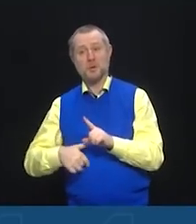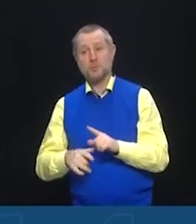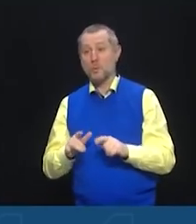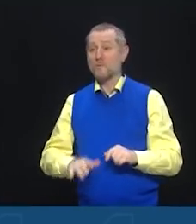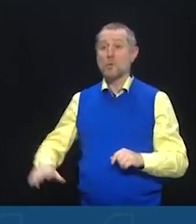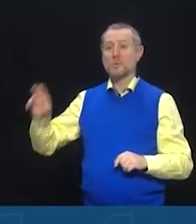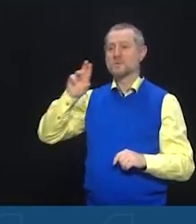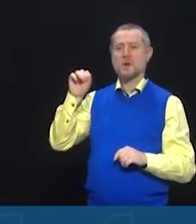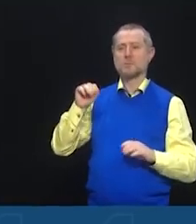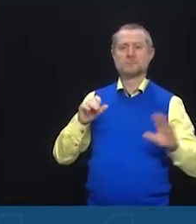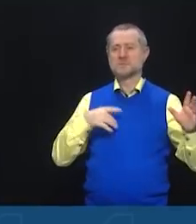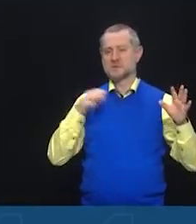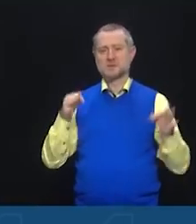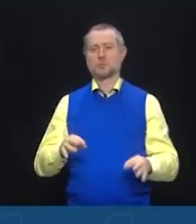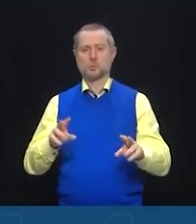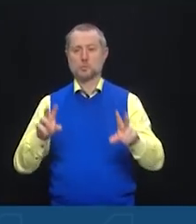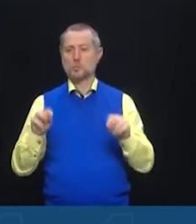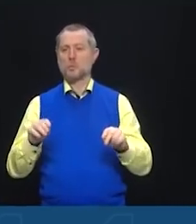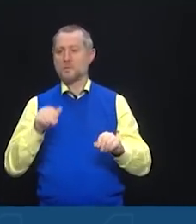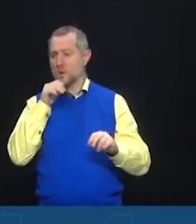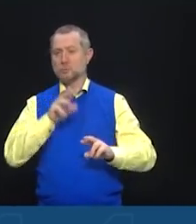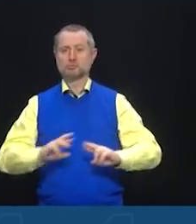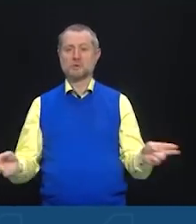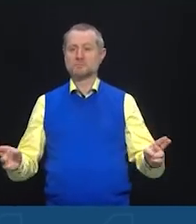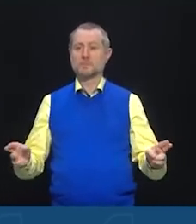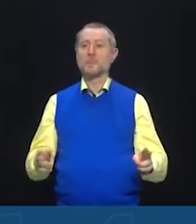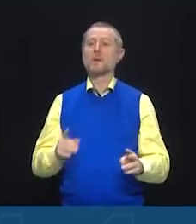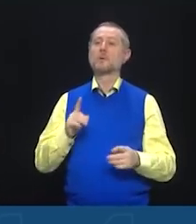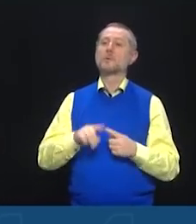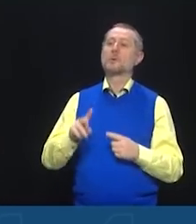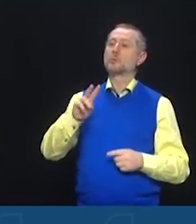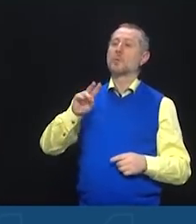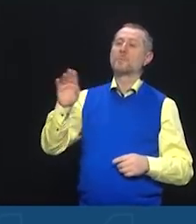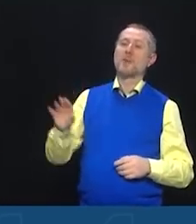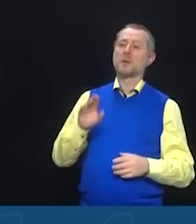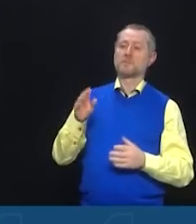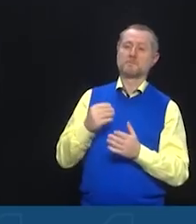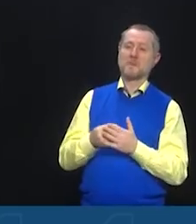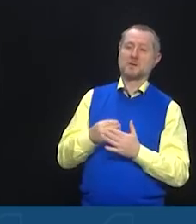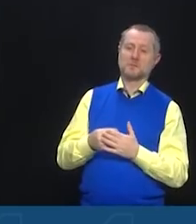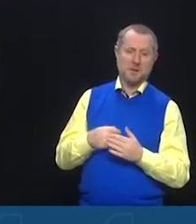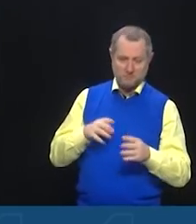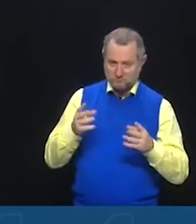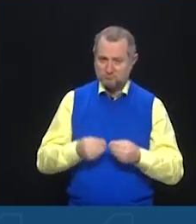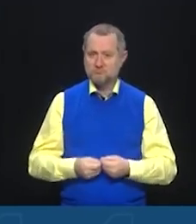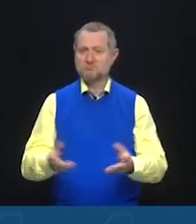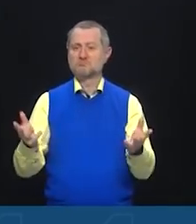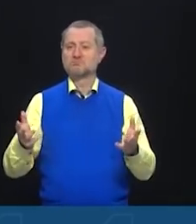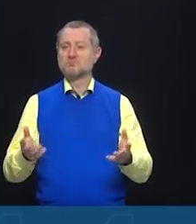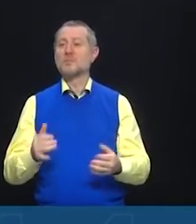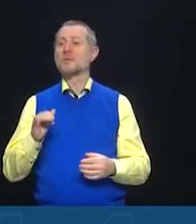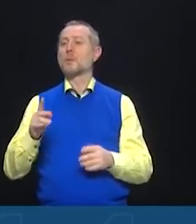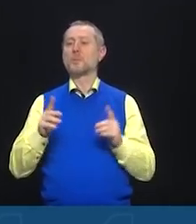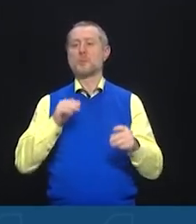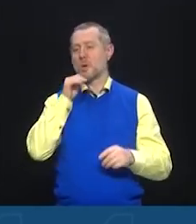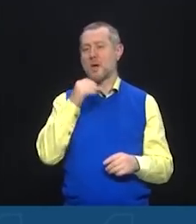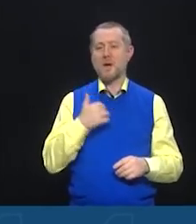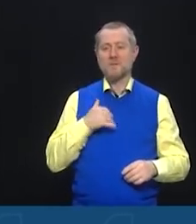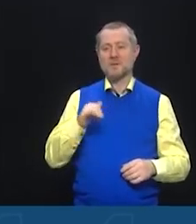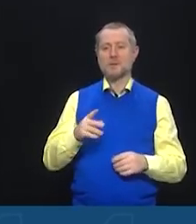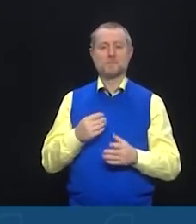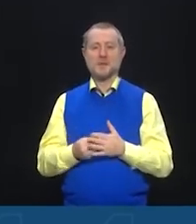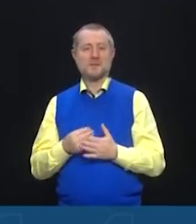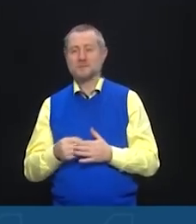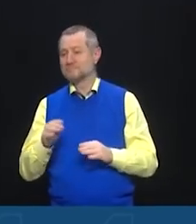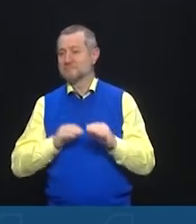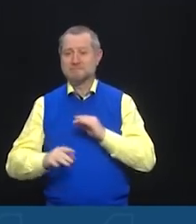I said, no, we have to wait. Let's get the $2 billion out to people. They have not had the benefit of the ability to have this money that was